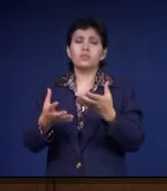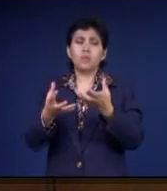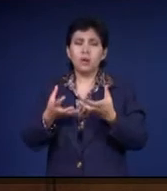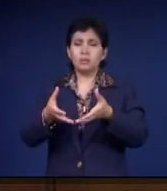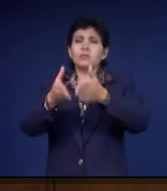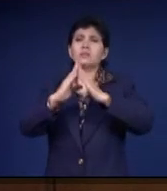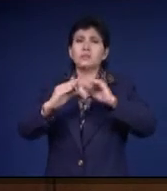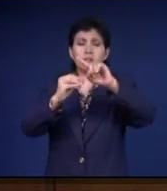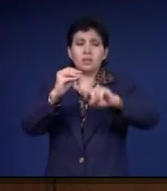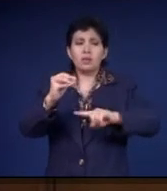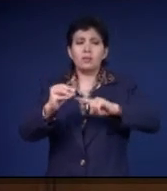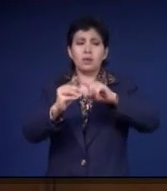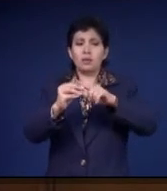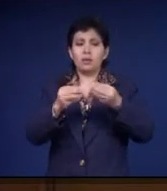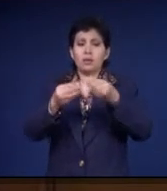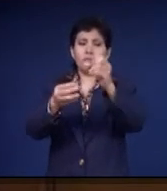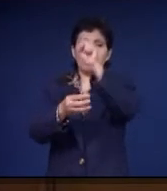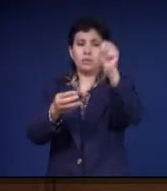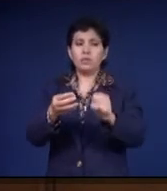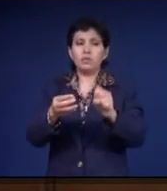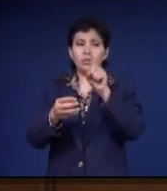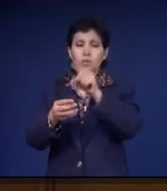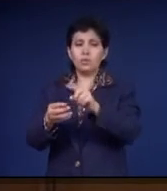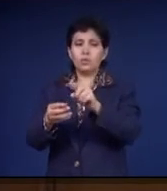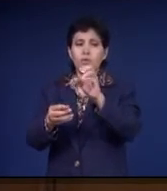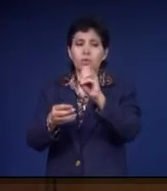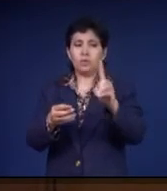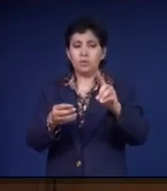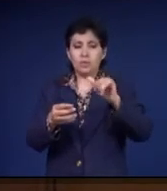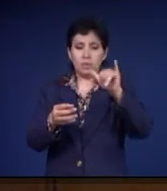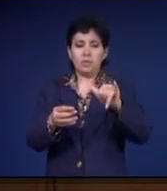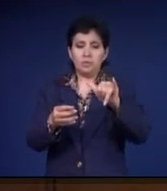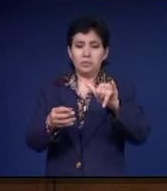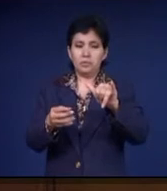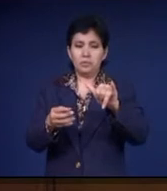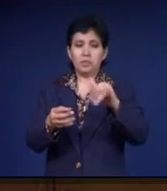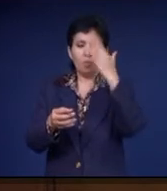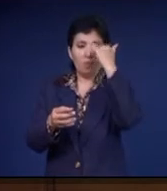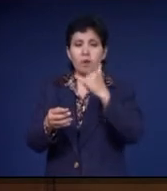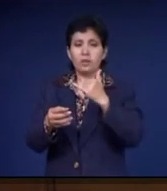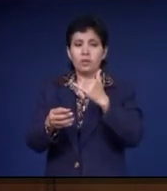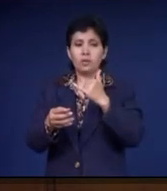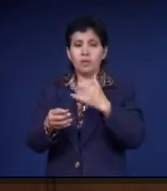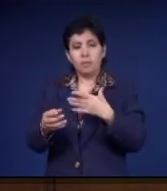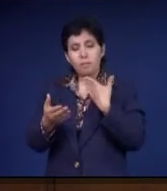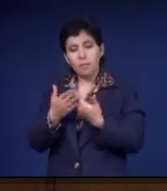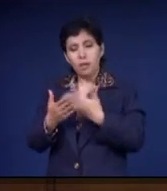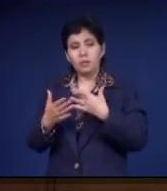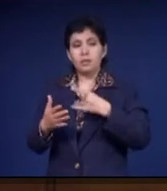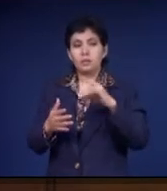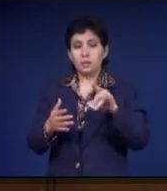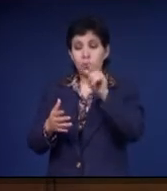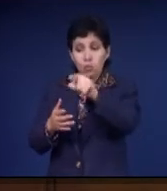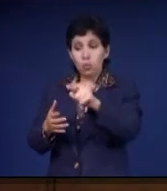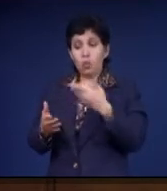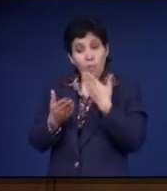when you ask about, if you give them a questionnaire, do you help? Of course, they would tick yes. Well, why are you a kind person? Of course, they would tick